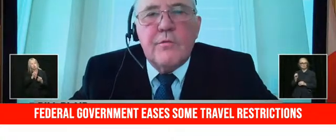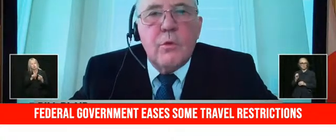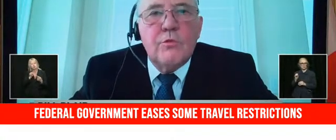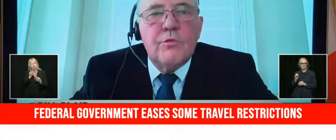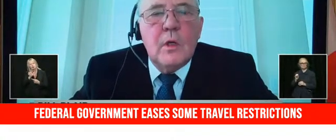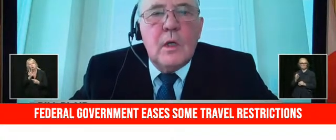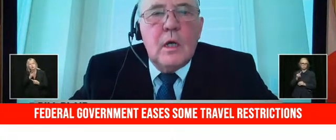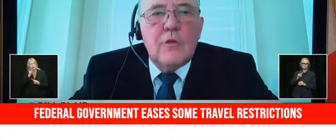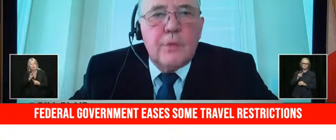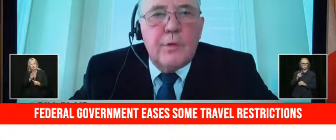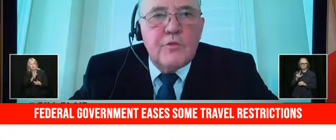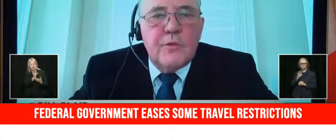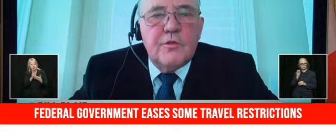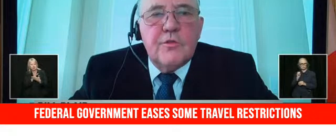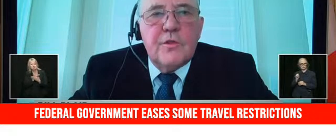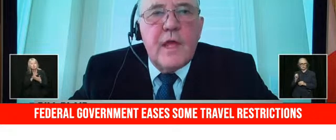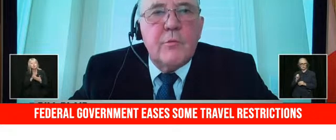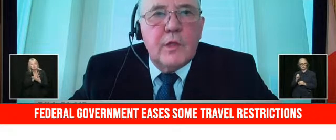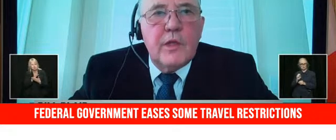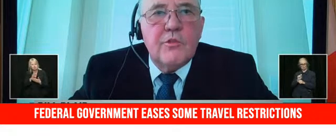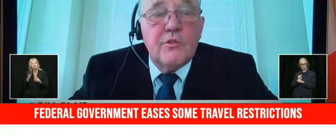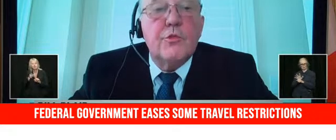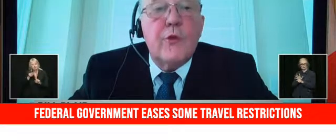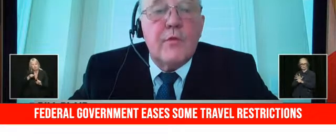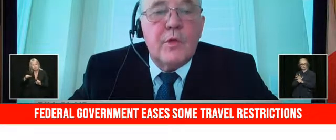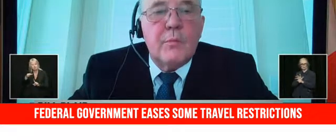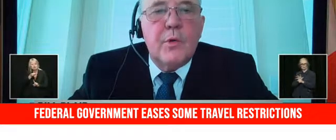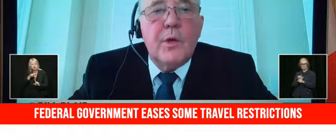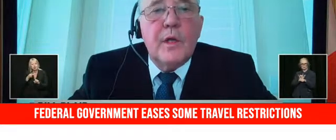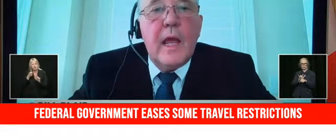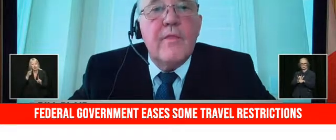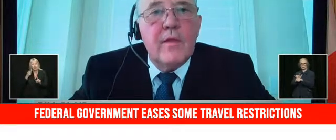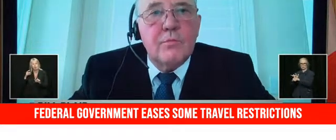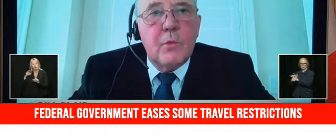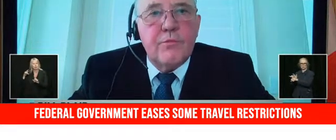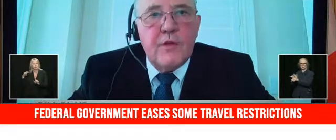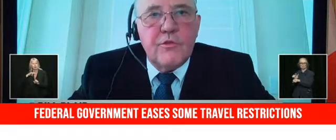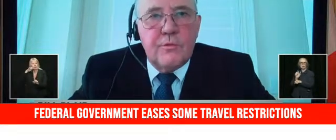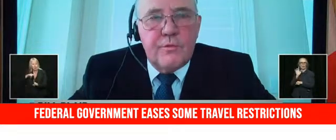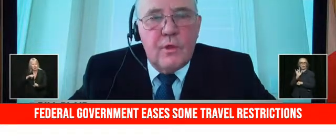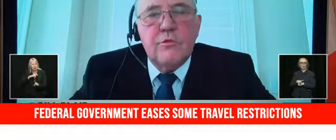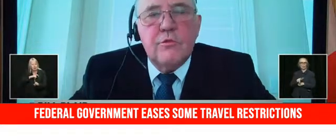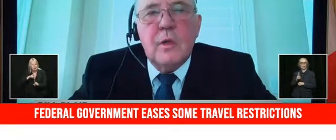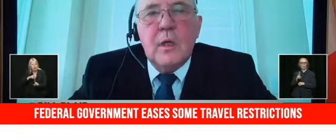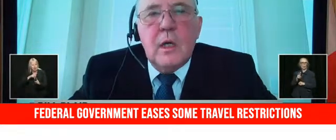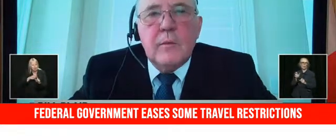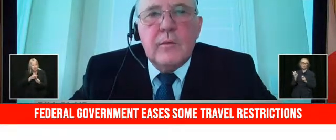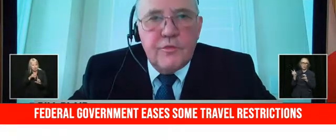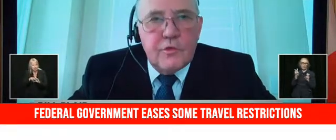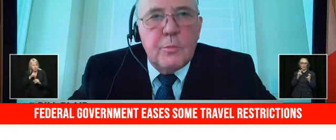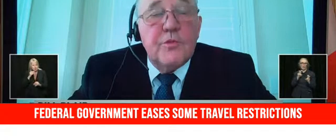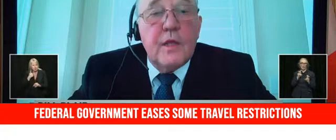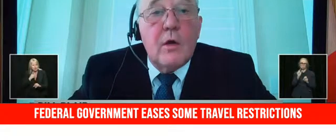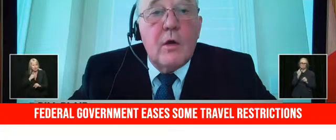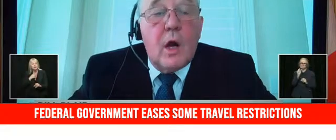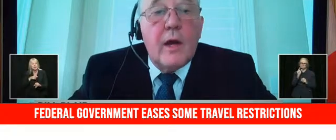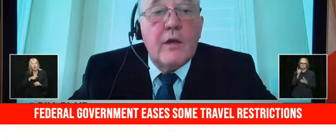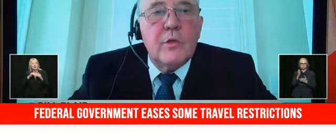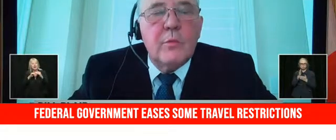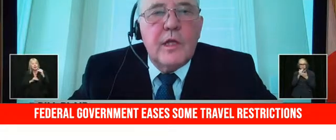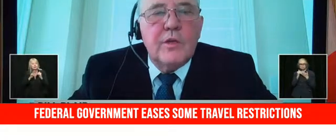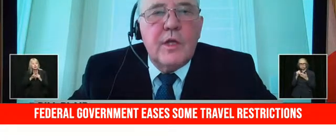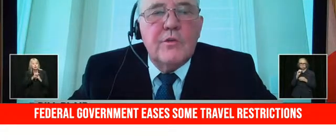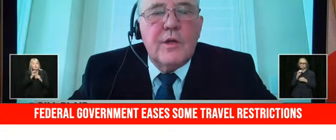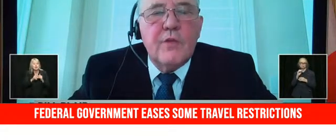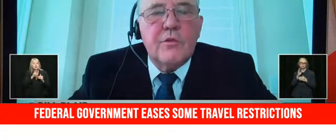3% of those transmissions, they have a relation to a travel component. And then a small fraction of those, less than 2%, are